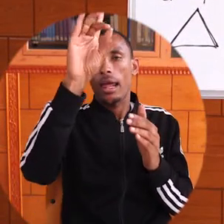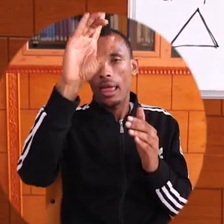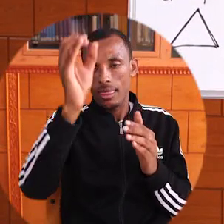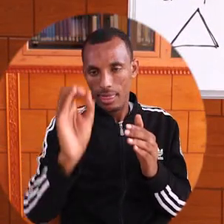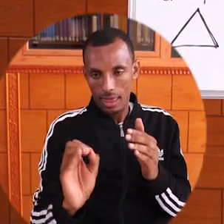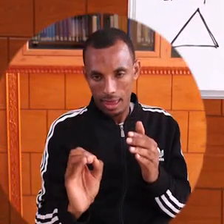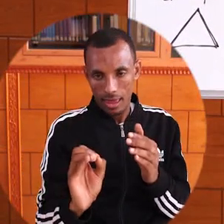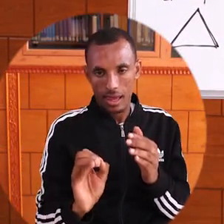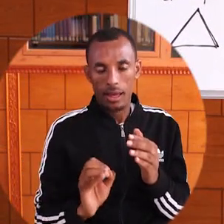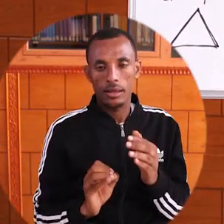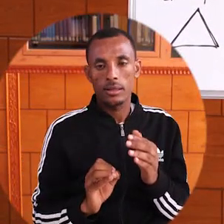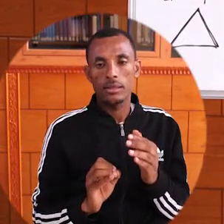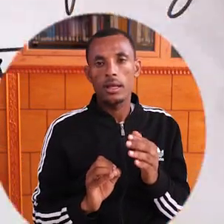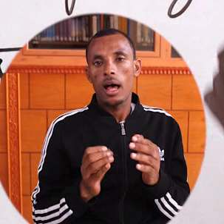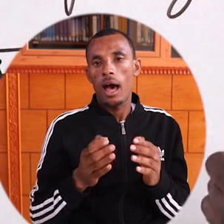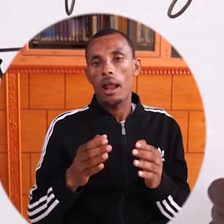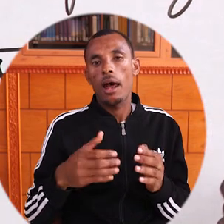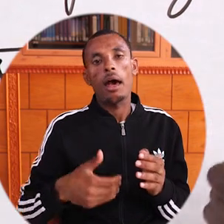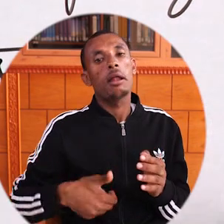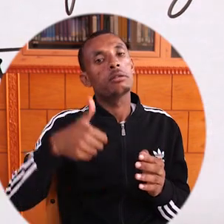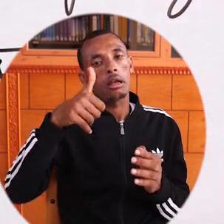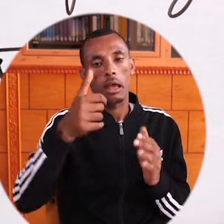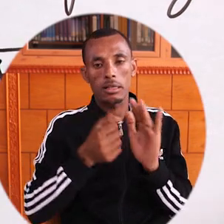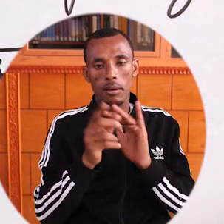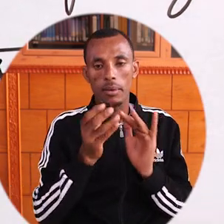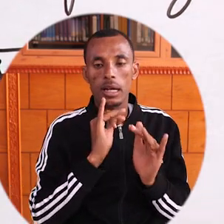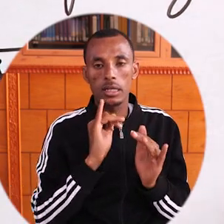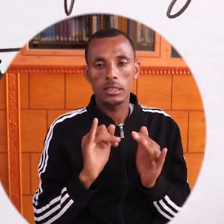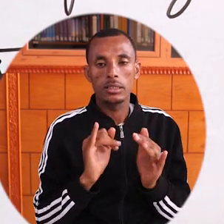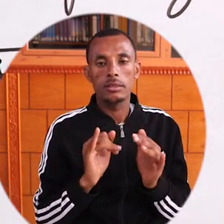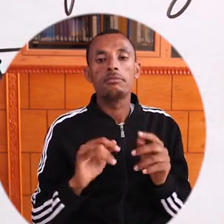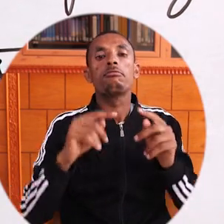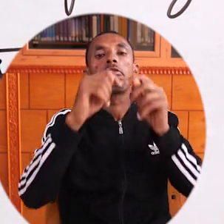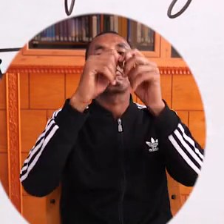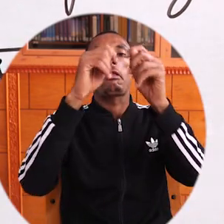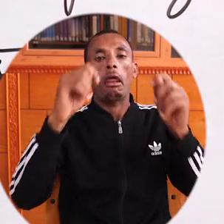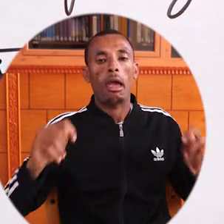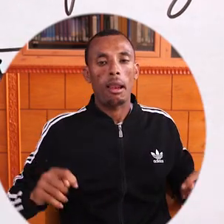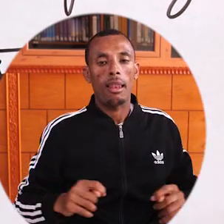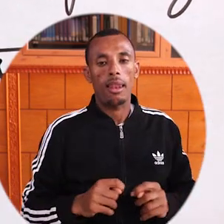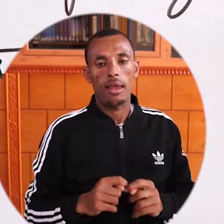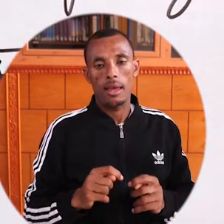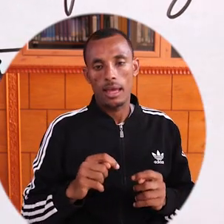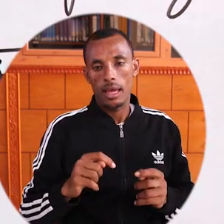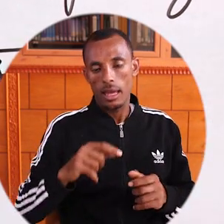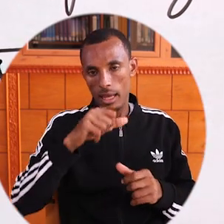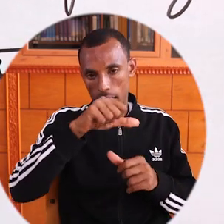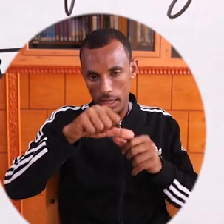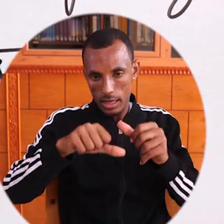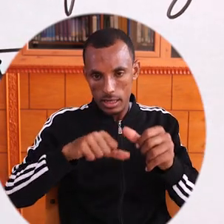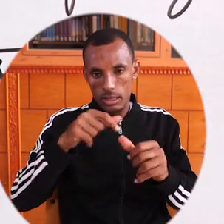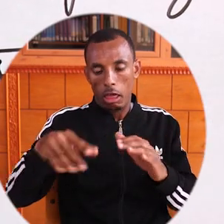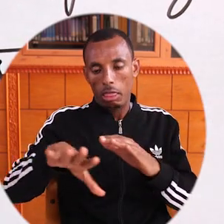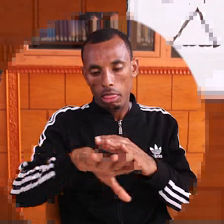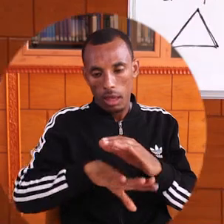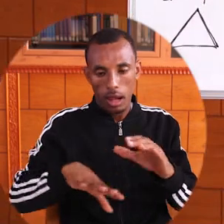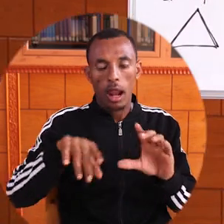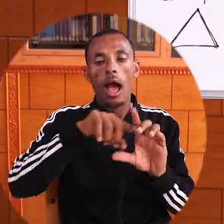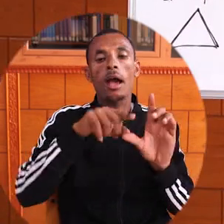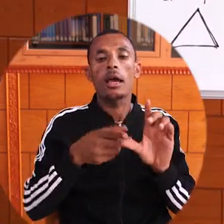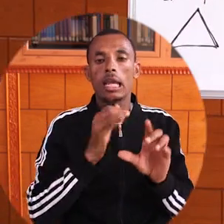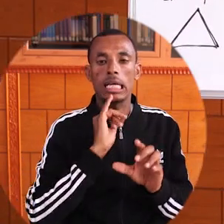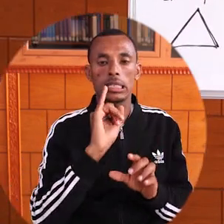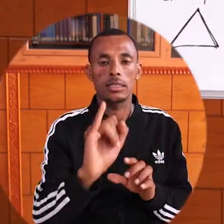180 degree. And also take another example. B is triangle. Each the interior angle of the triangle